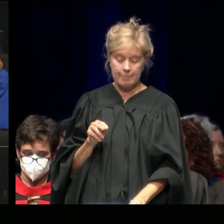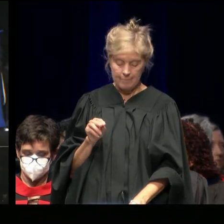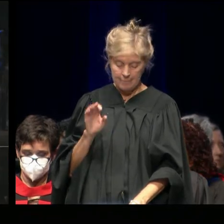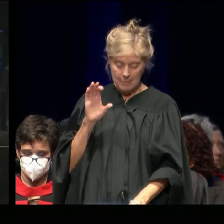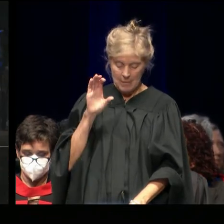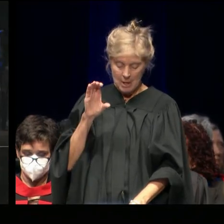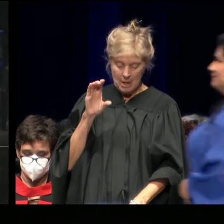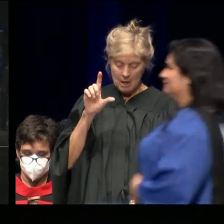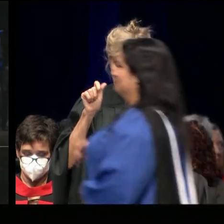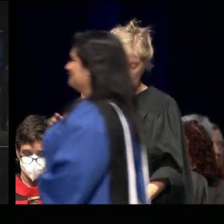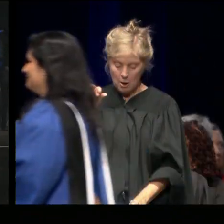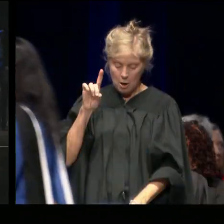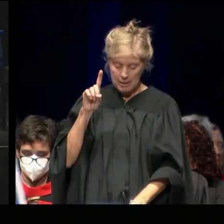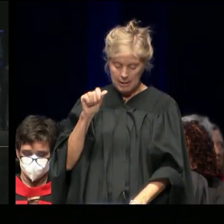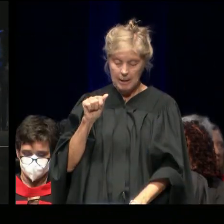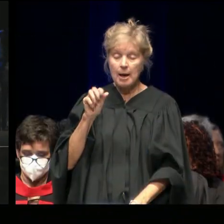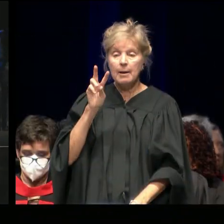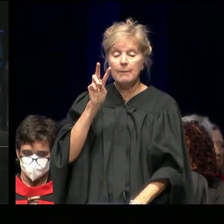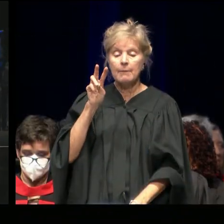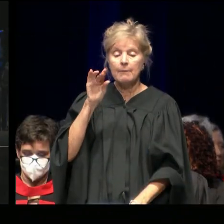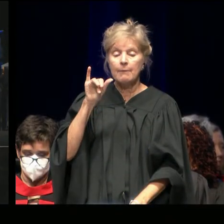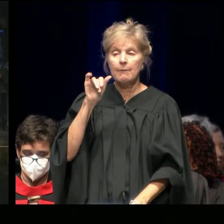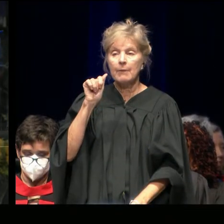Claudia Vial.